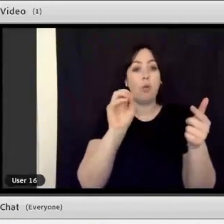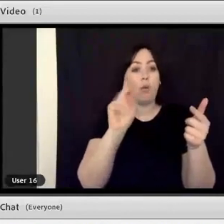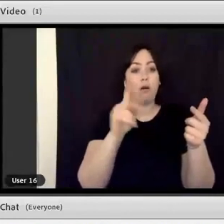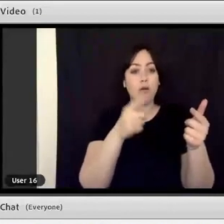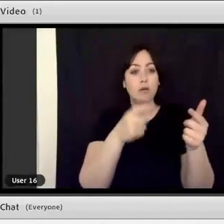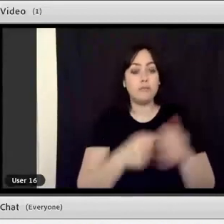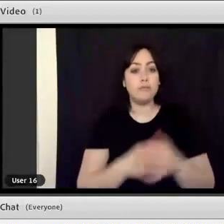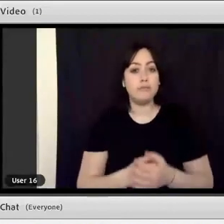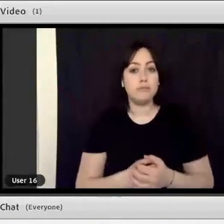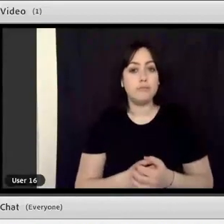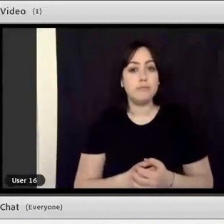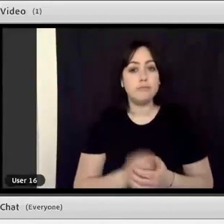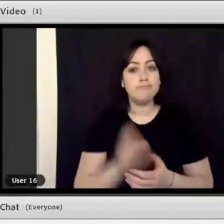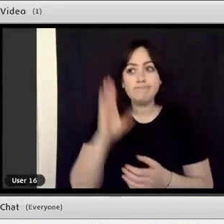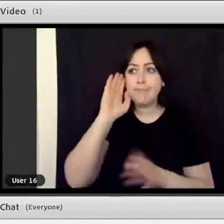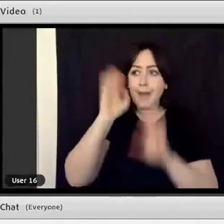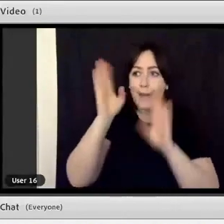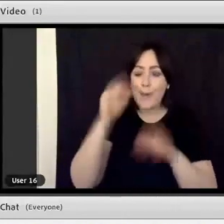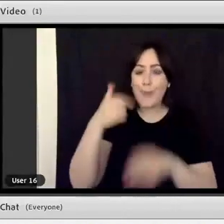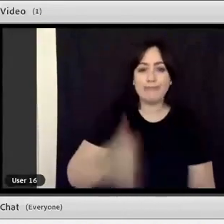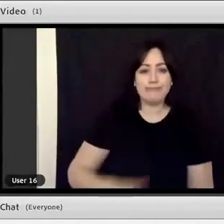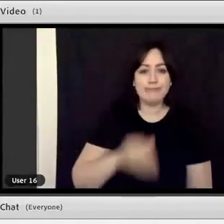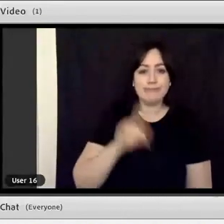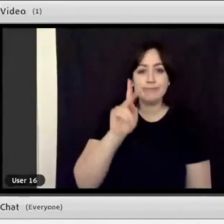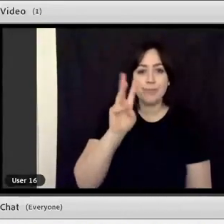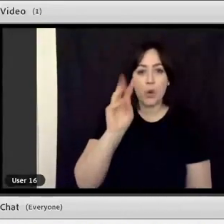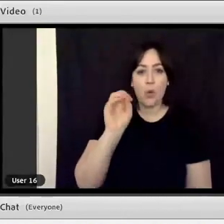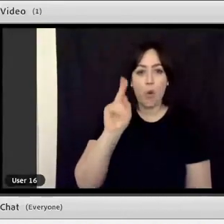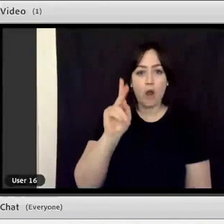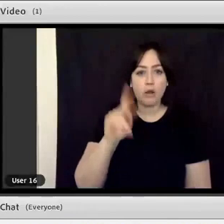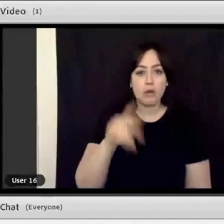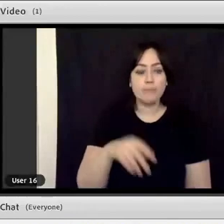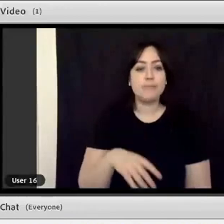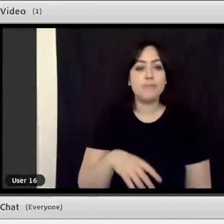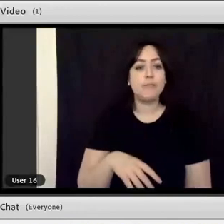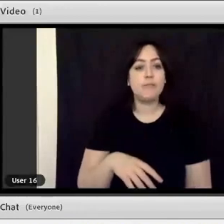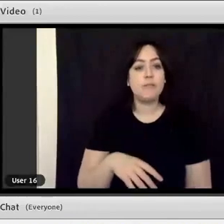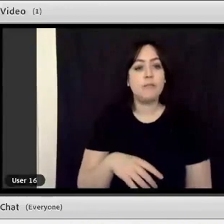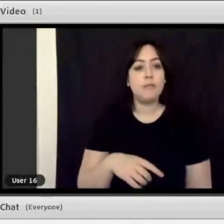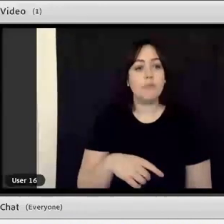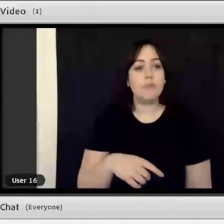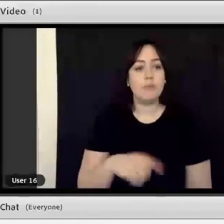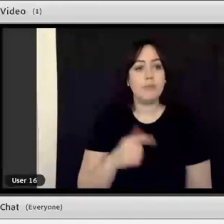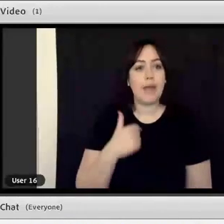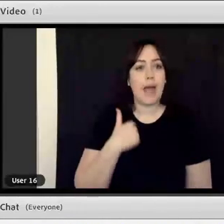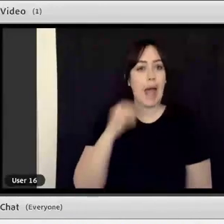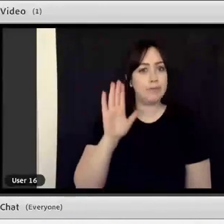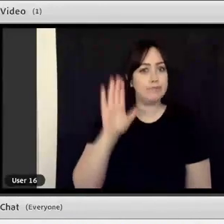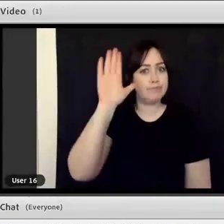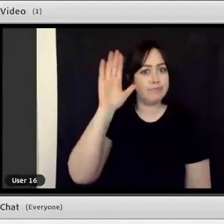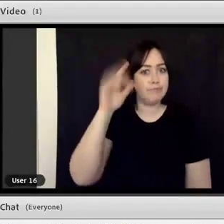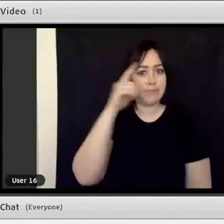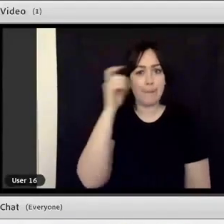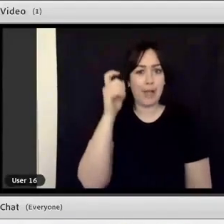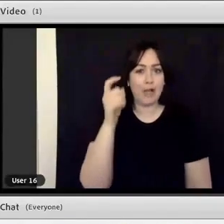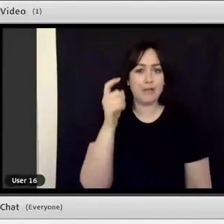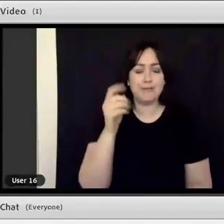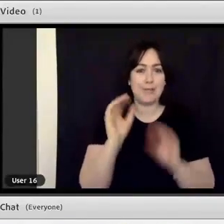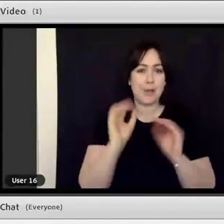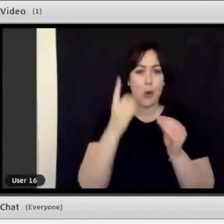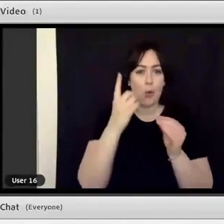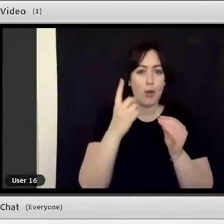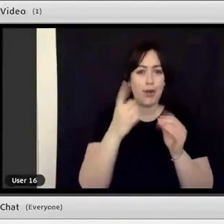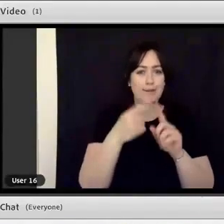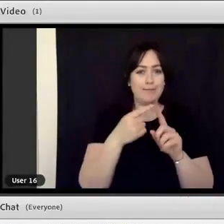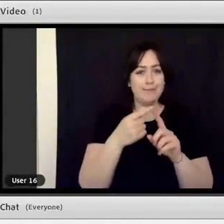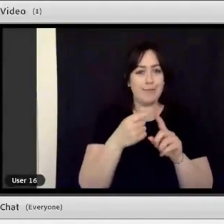Hi there, my name's Kwok. Actually, I was just, I put my hand up because no one else from the group had, and then